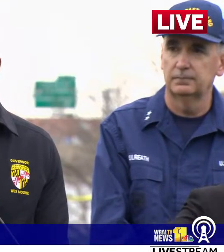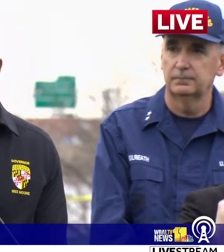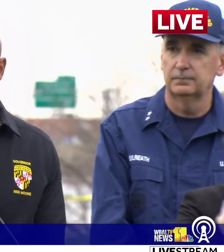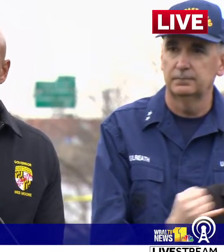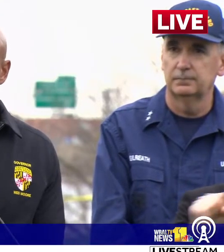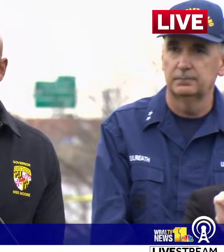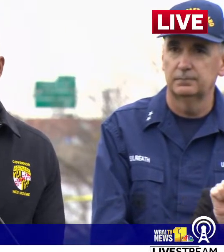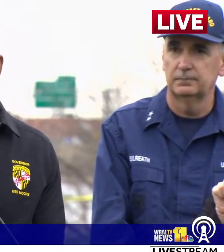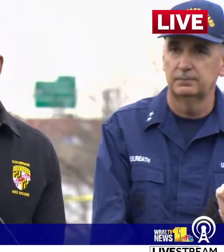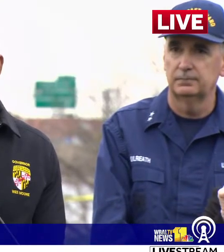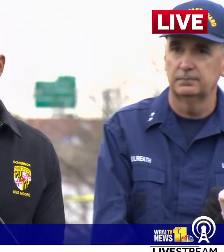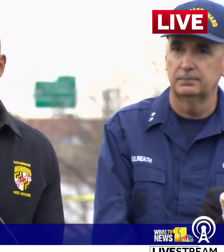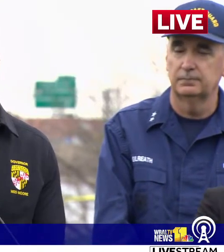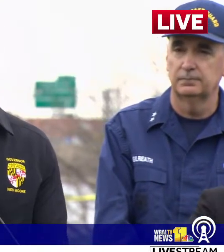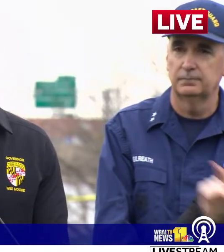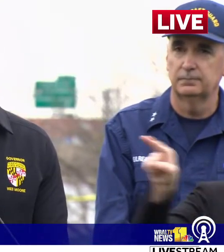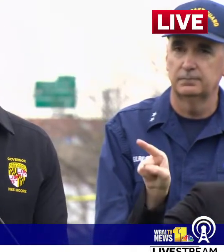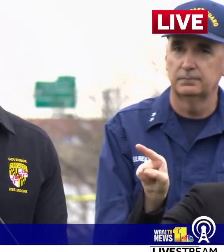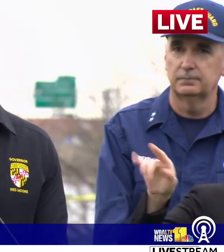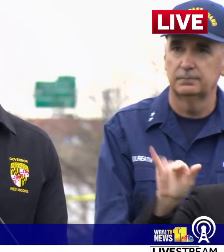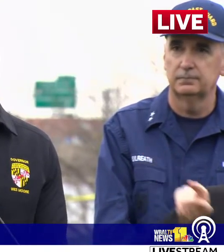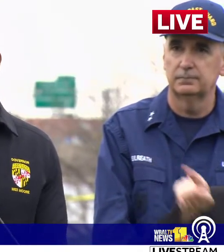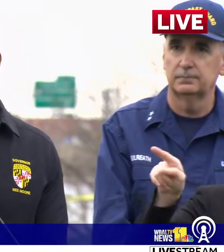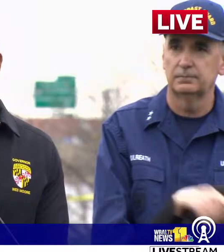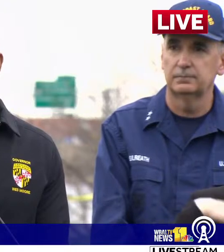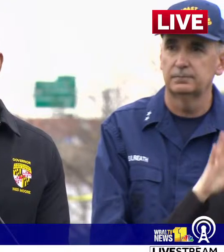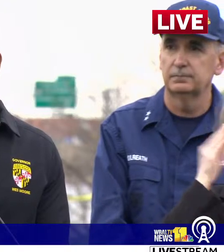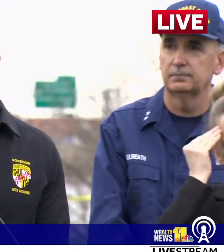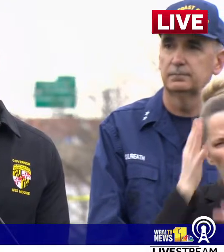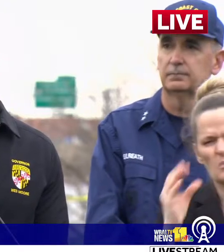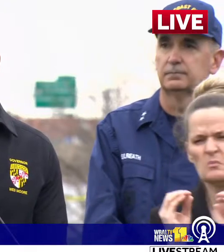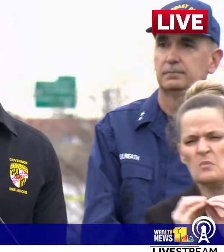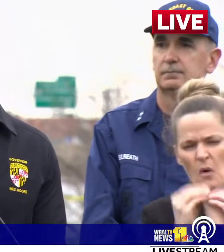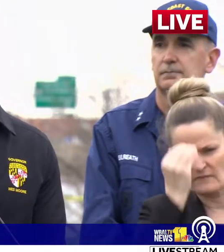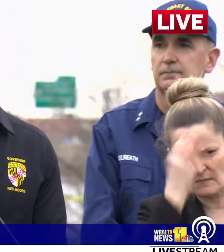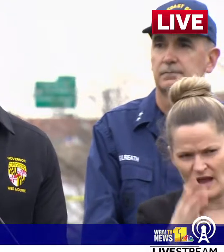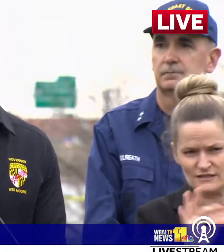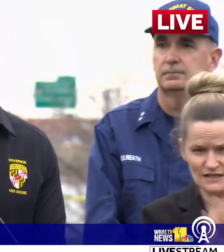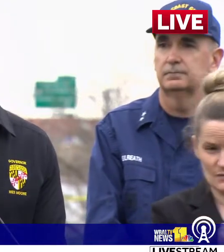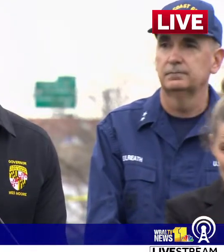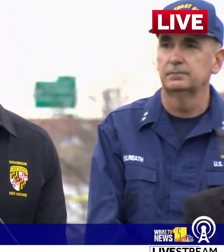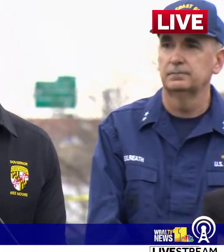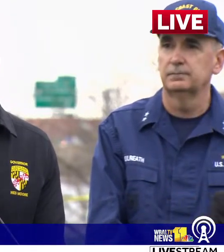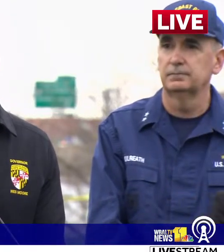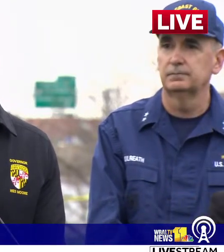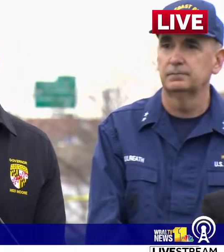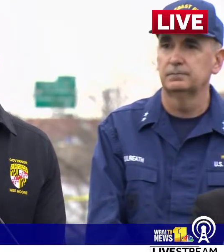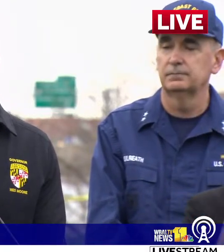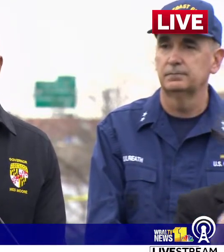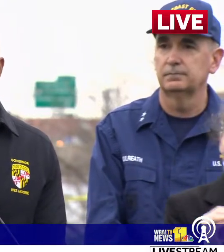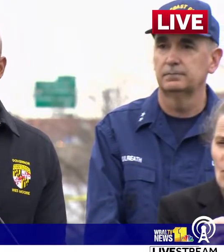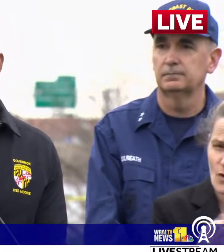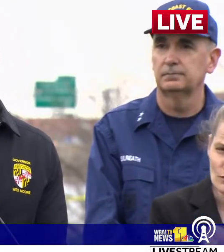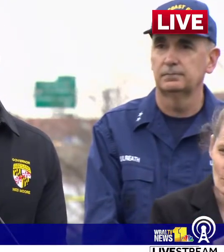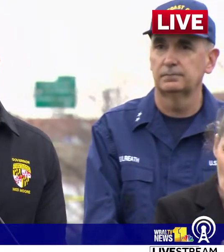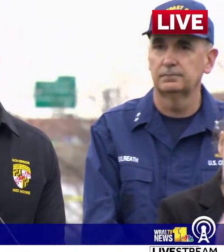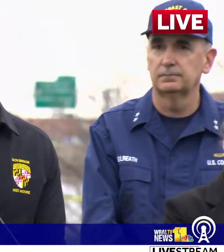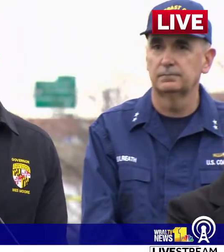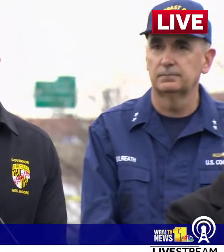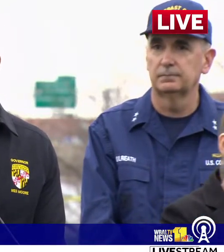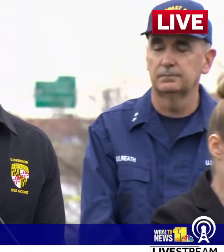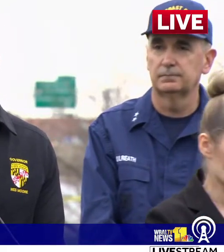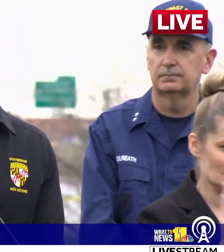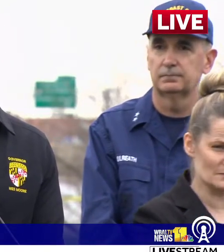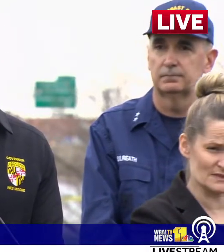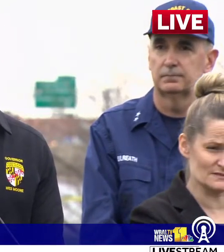the site is open, and we'll have additional information that's also going to be processed. But that's a way of being able to provide a measure of support for our small businesses, the ones